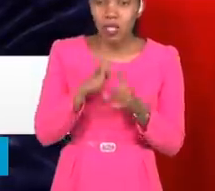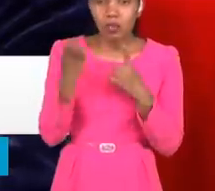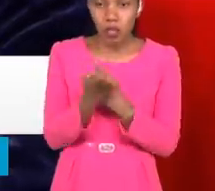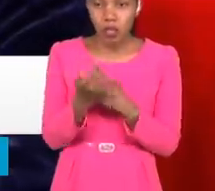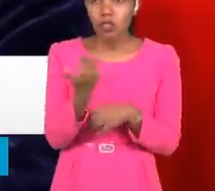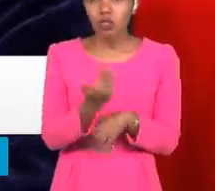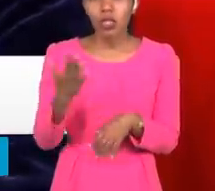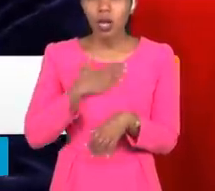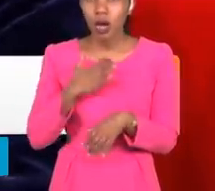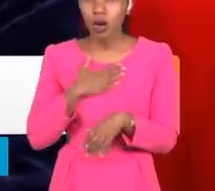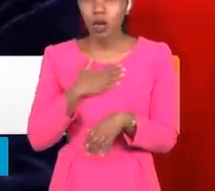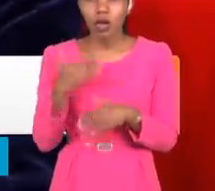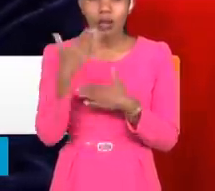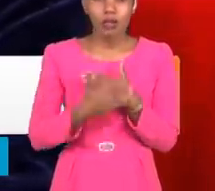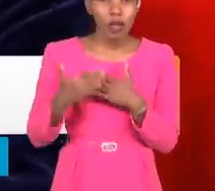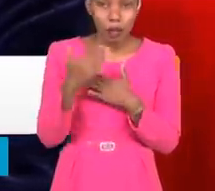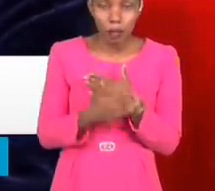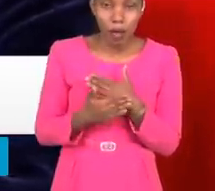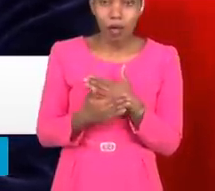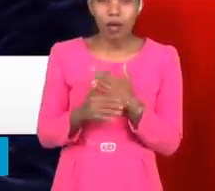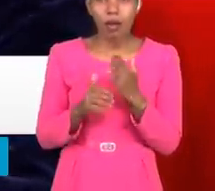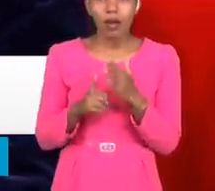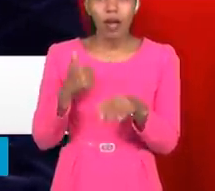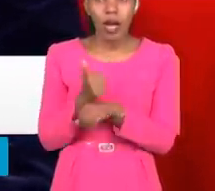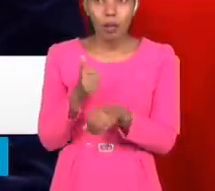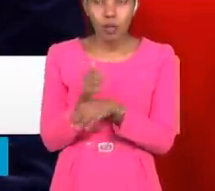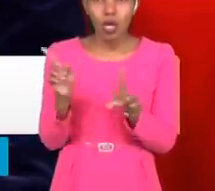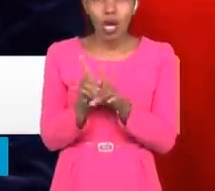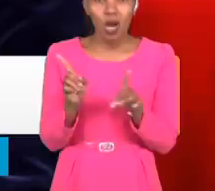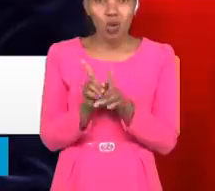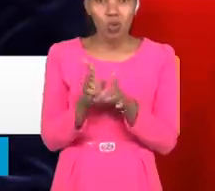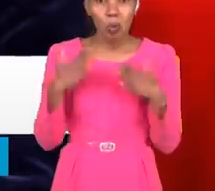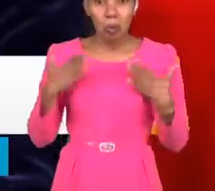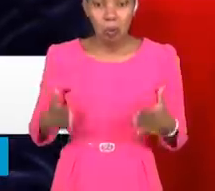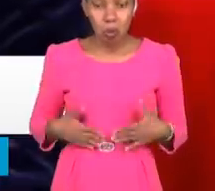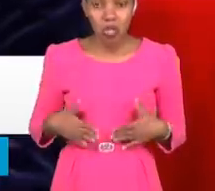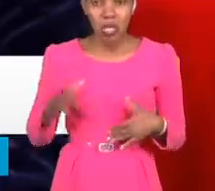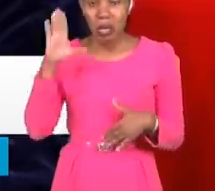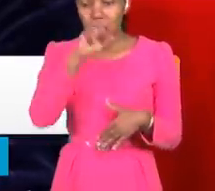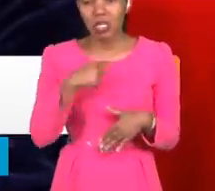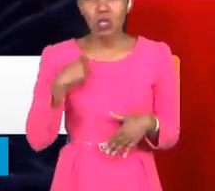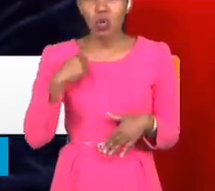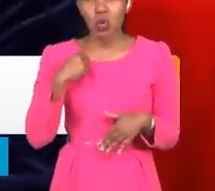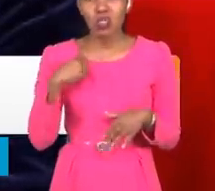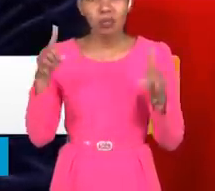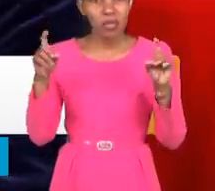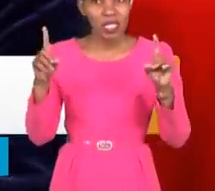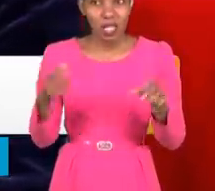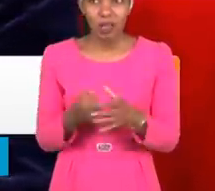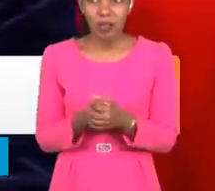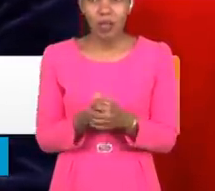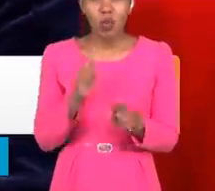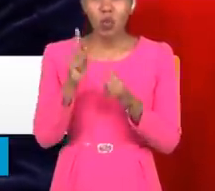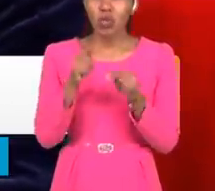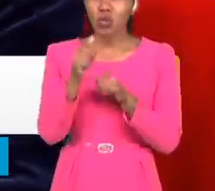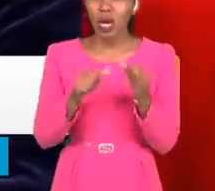kids are subjected to cyberbullying. Yes. Subjected to nudes. Mm-hmm. Actually, pressure. Yeah. Nudes. Mm-hmm. You know, when you talk about nudes,